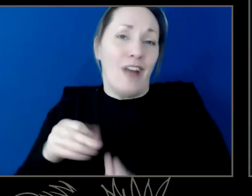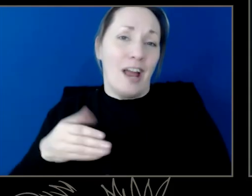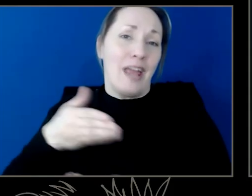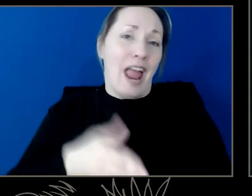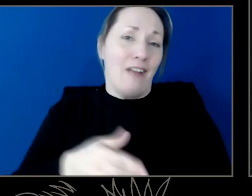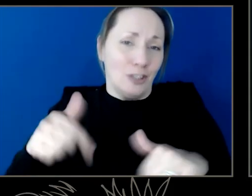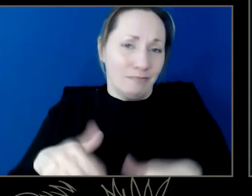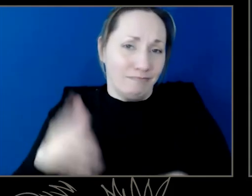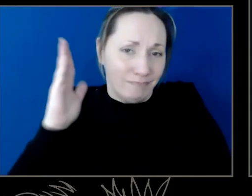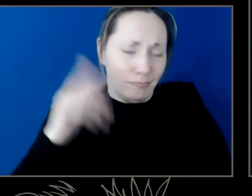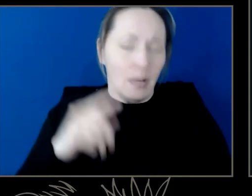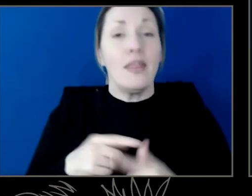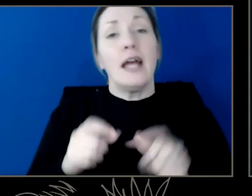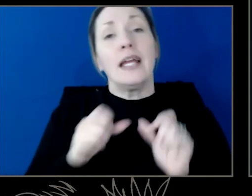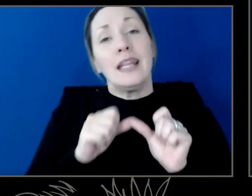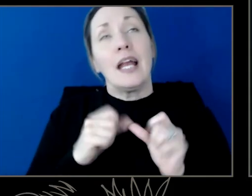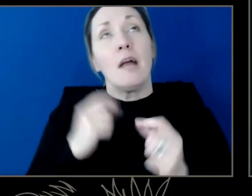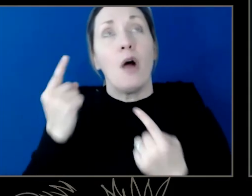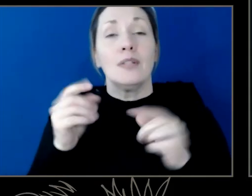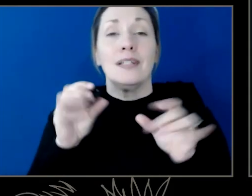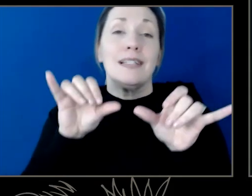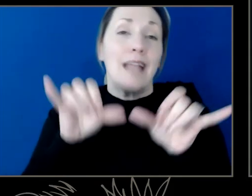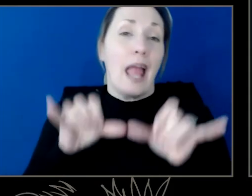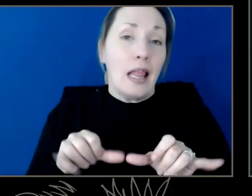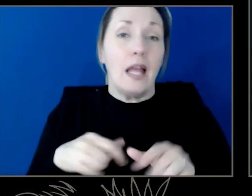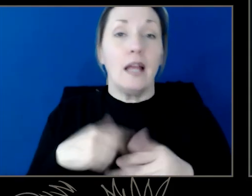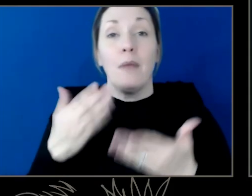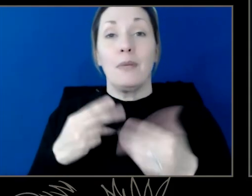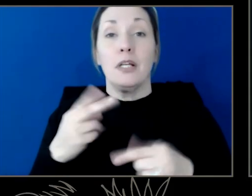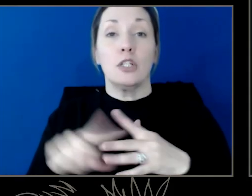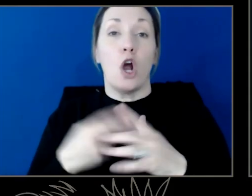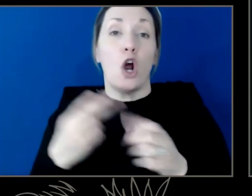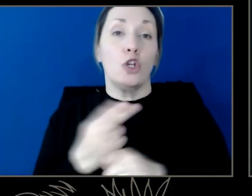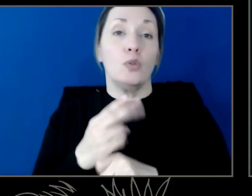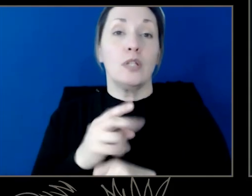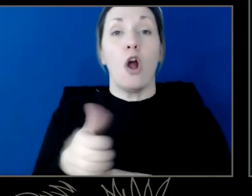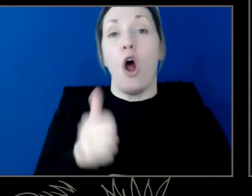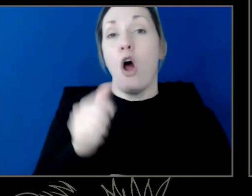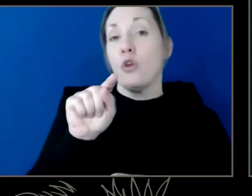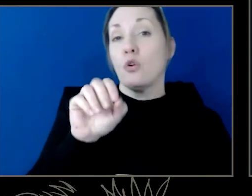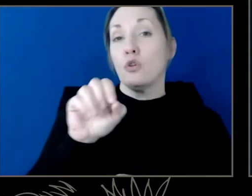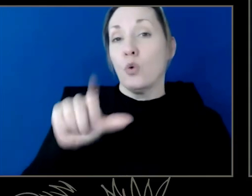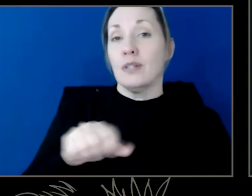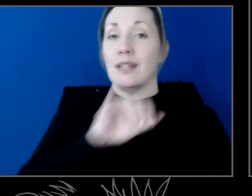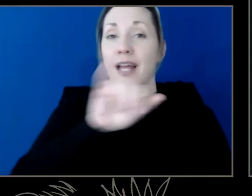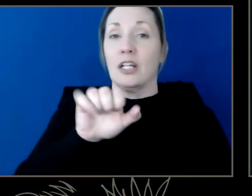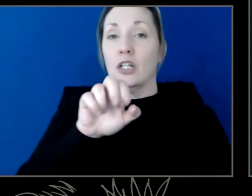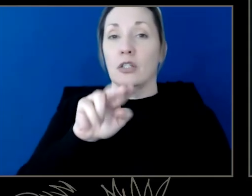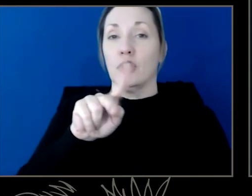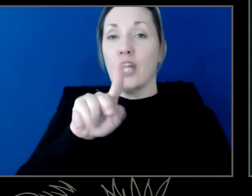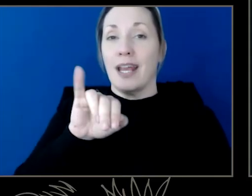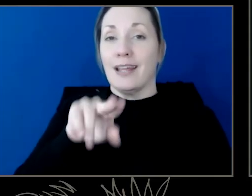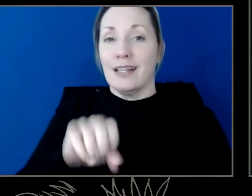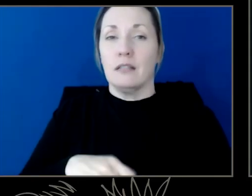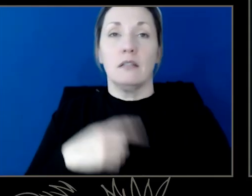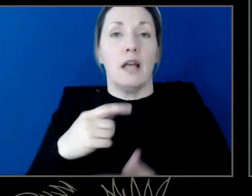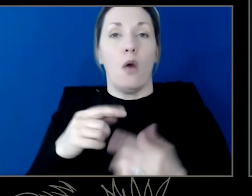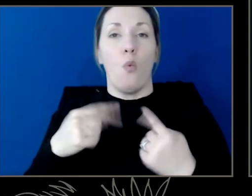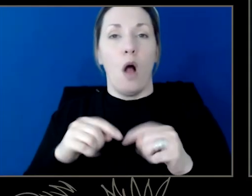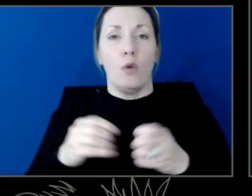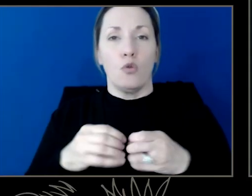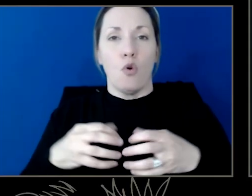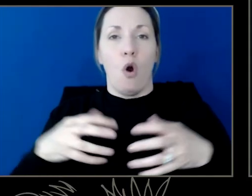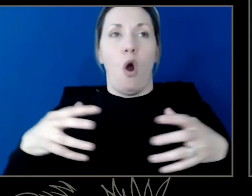about scaling, maybe we can start adopting other tools like Jenkins as part of our process as we grow and we have more complex